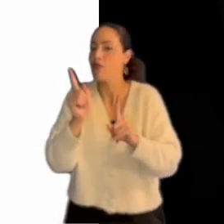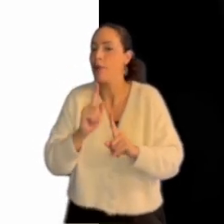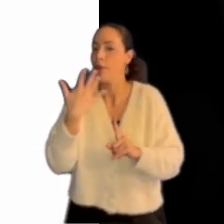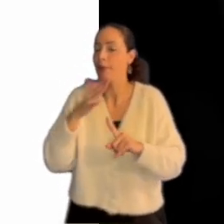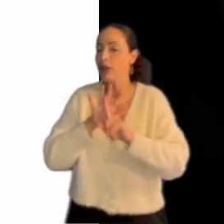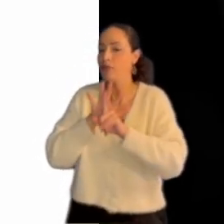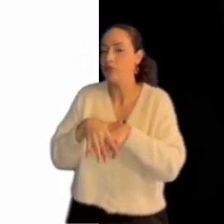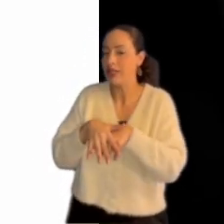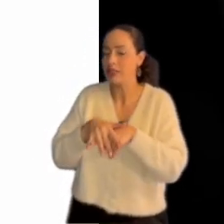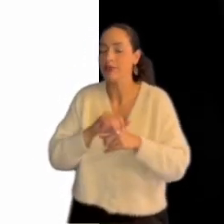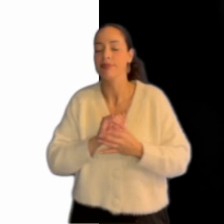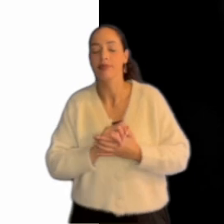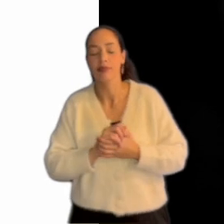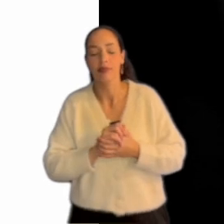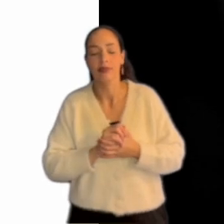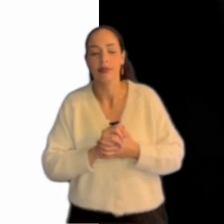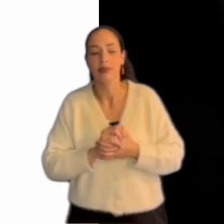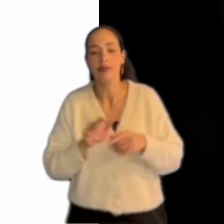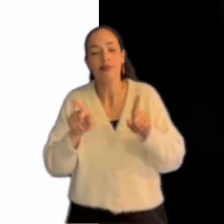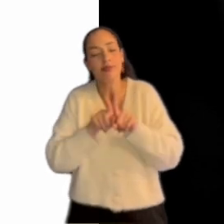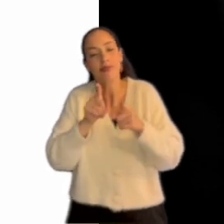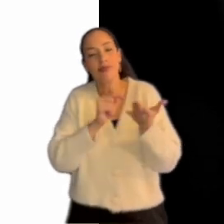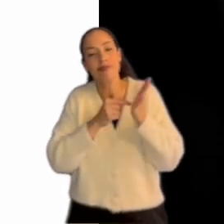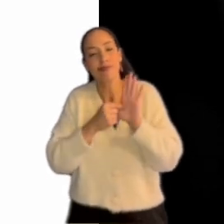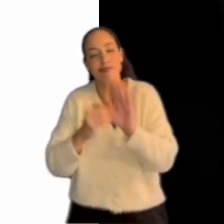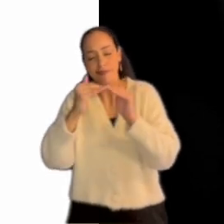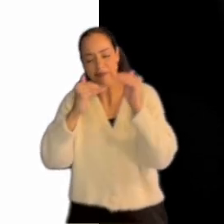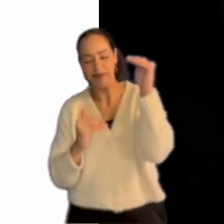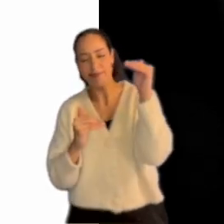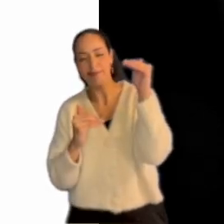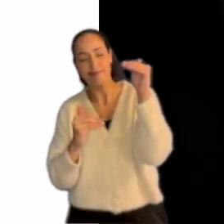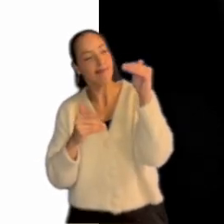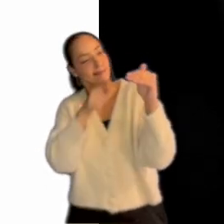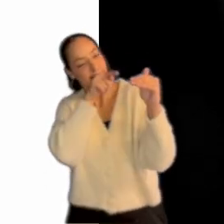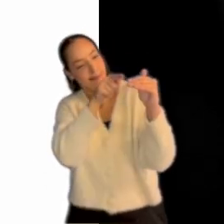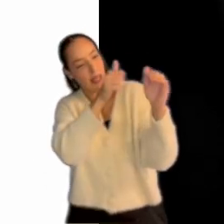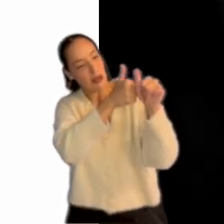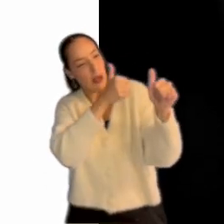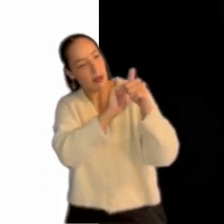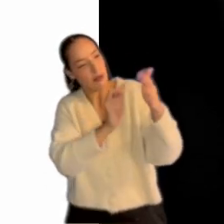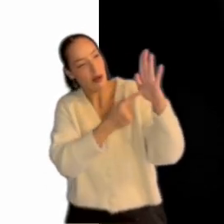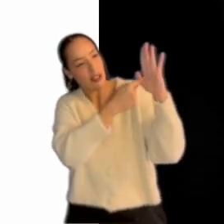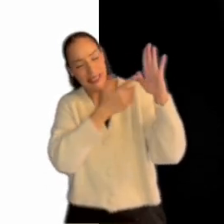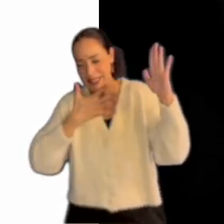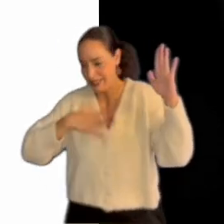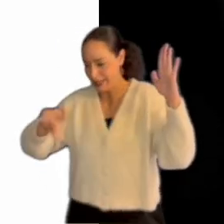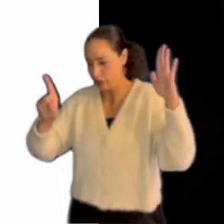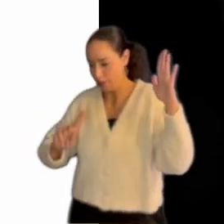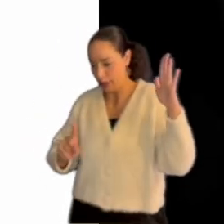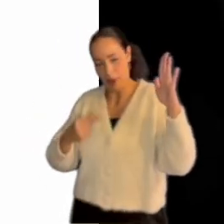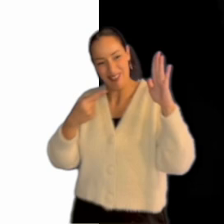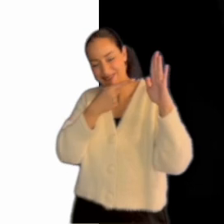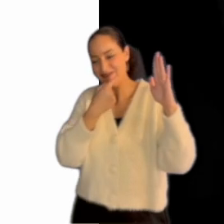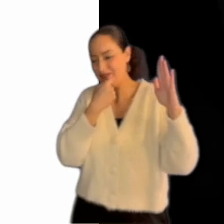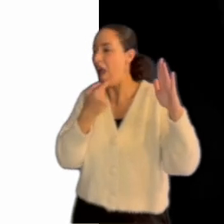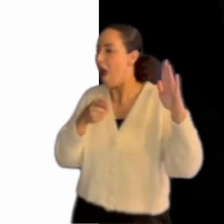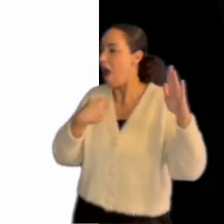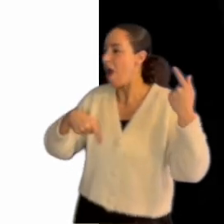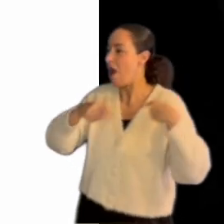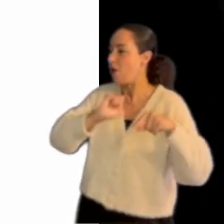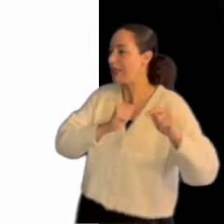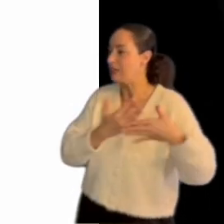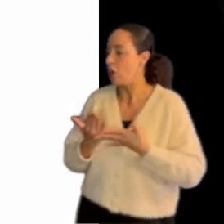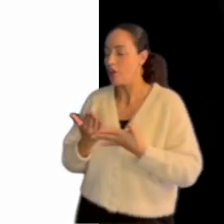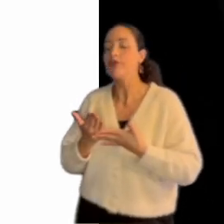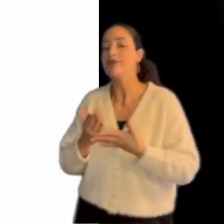and marginalised. We can highlight the disparities between organisational priority and the needs of those it claims to serve.